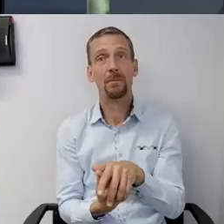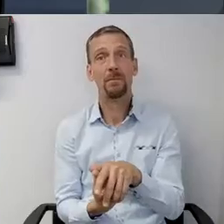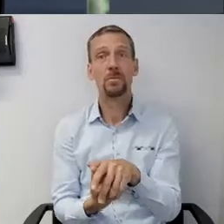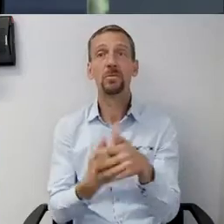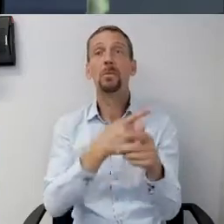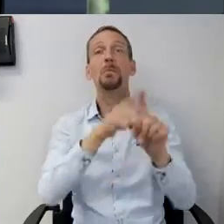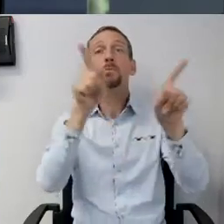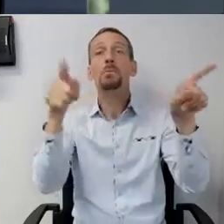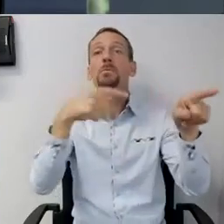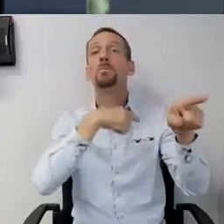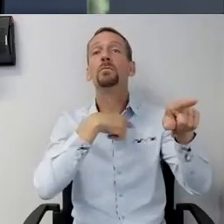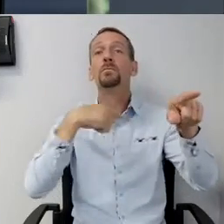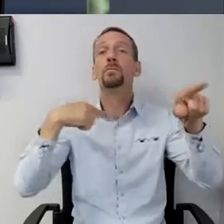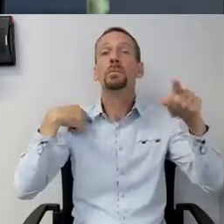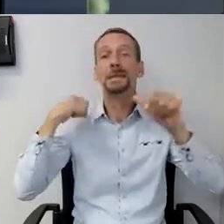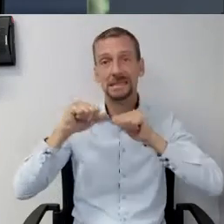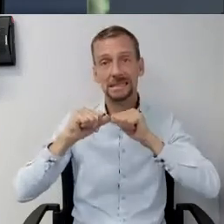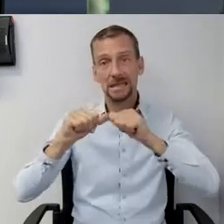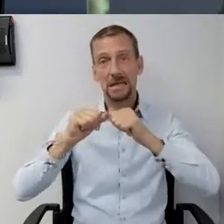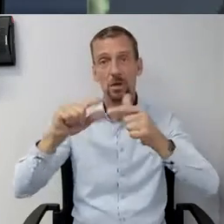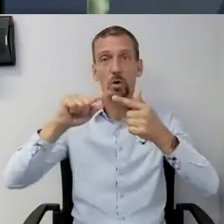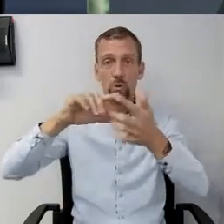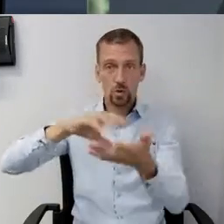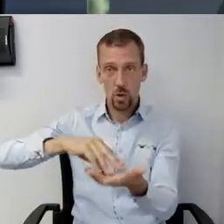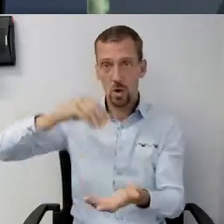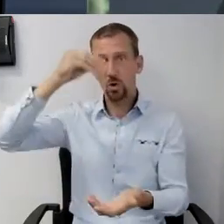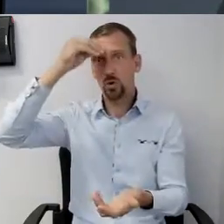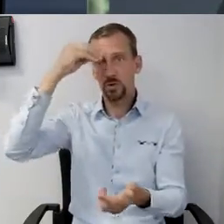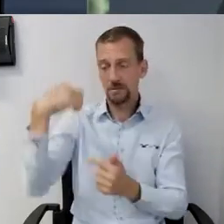continuing to learn throughout this practice.